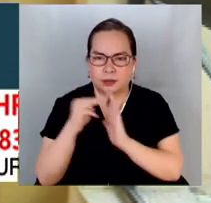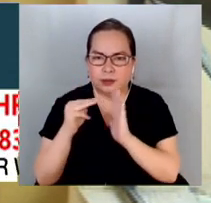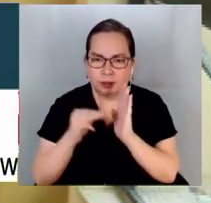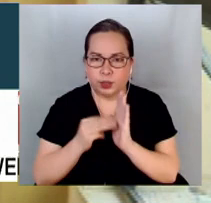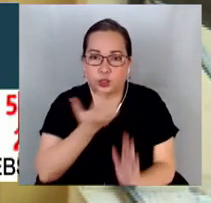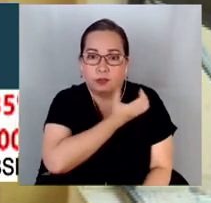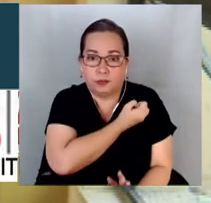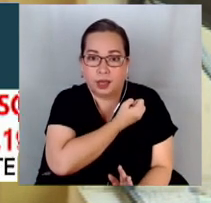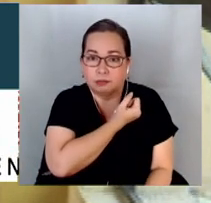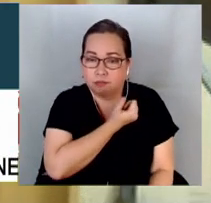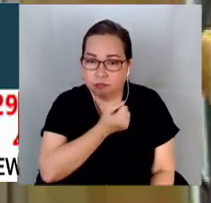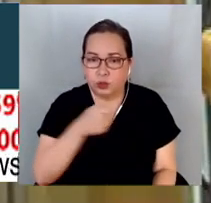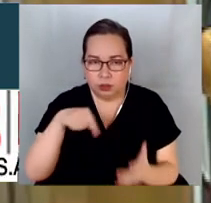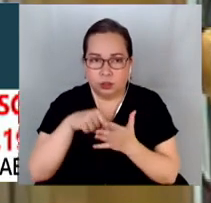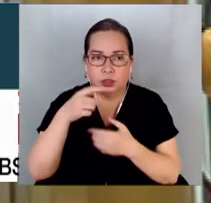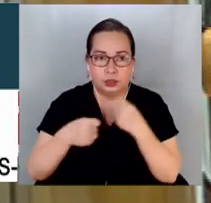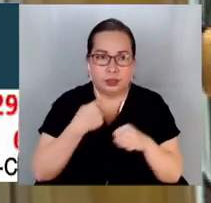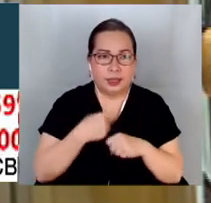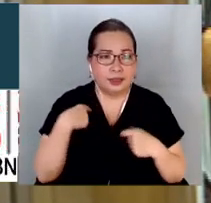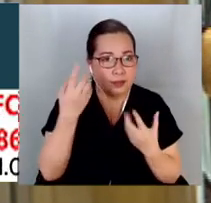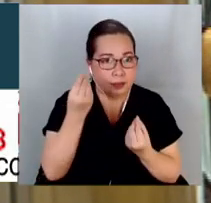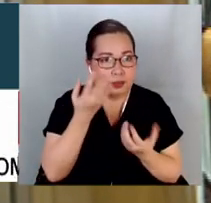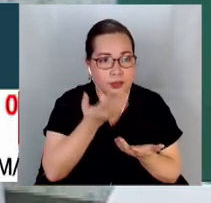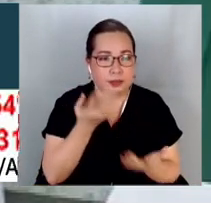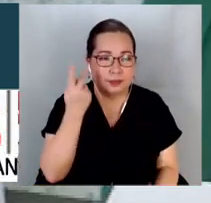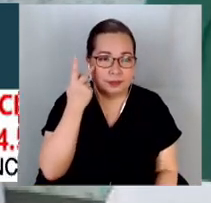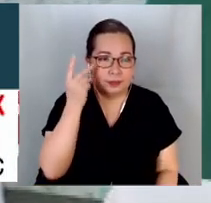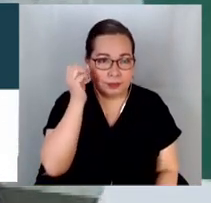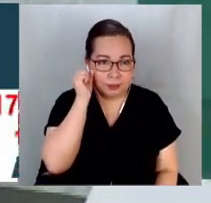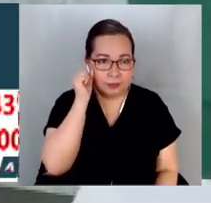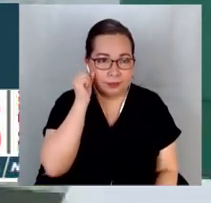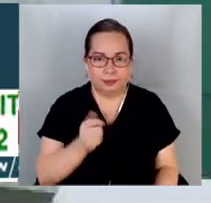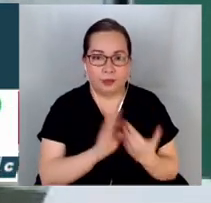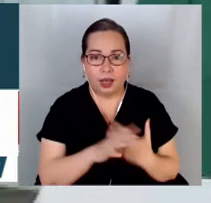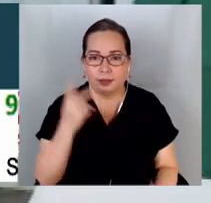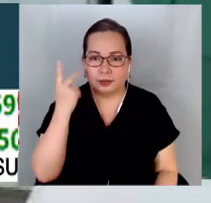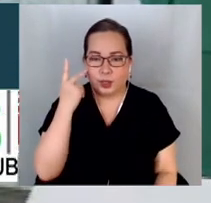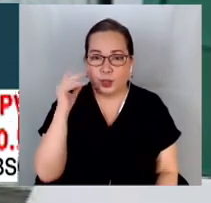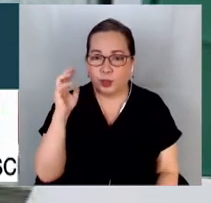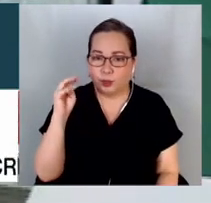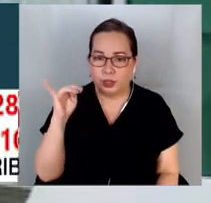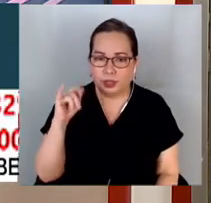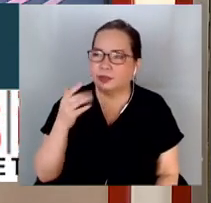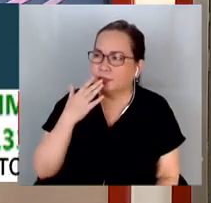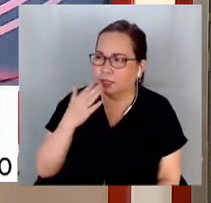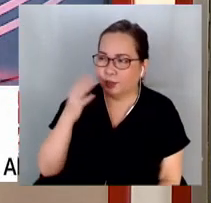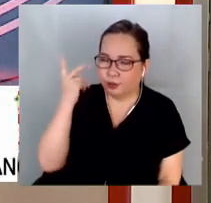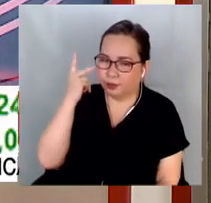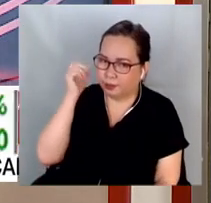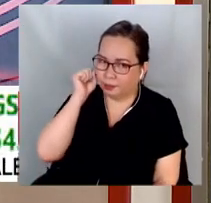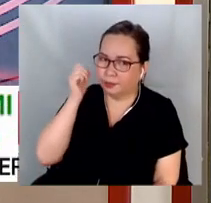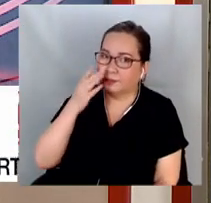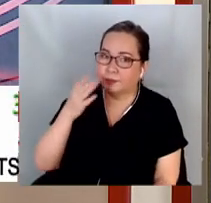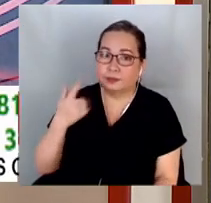year. That's the latest on vaccine applications here in the country. Back to you, Carmina. Thanks a lot, Christine Sabilio there. You keep safe, Christine. And